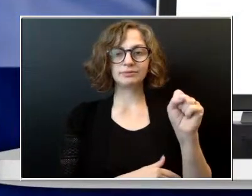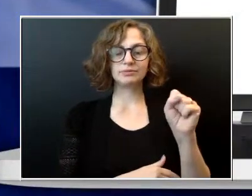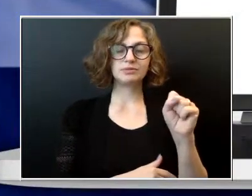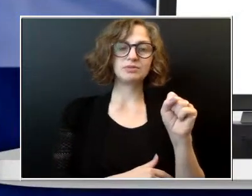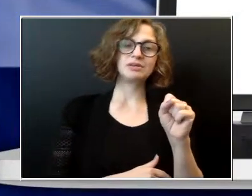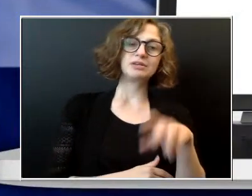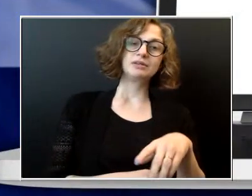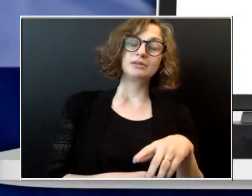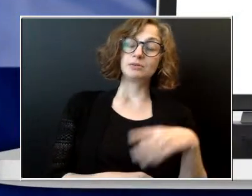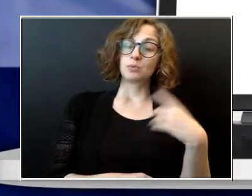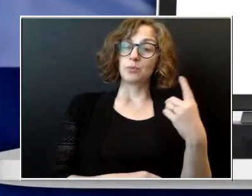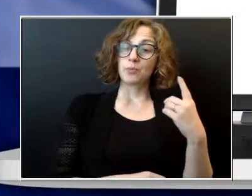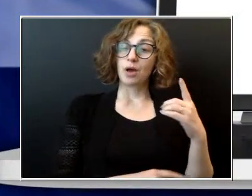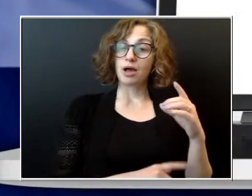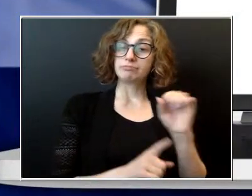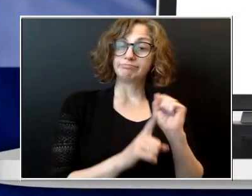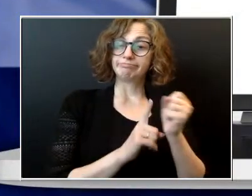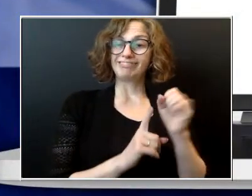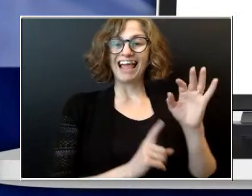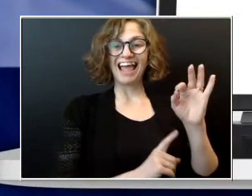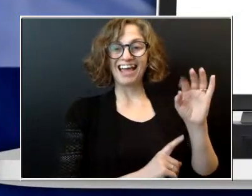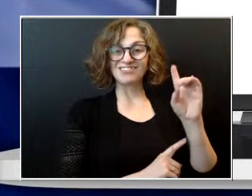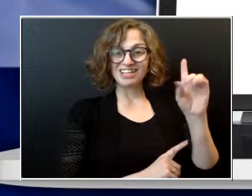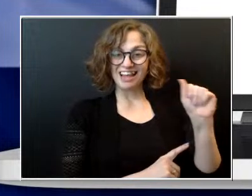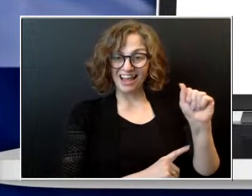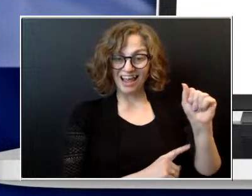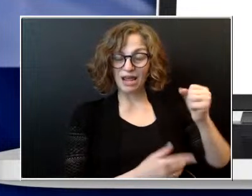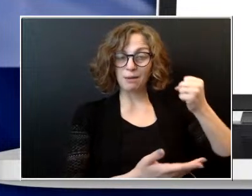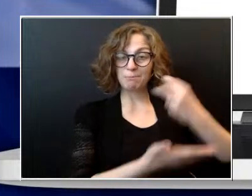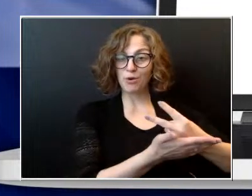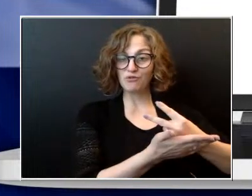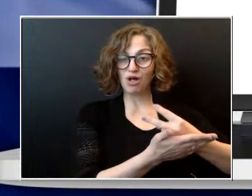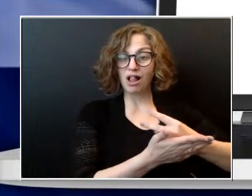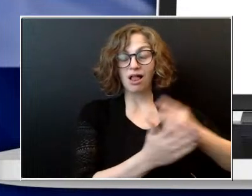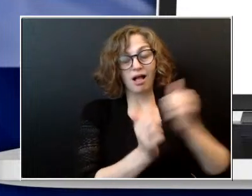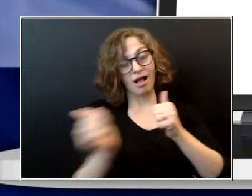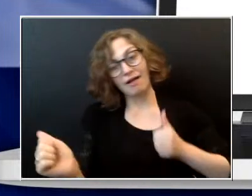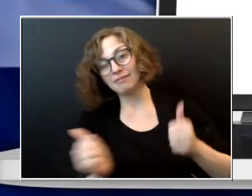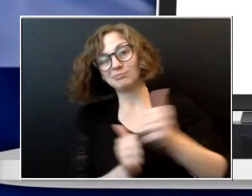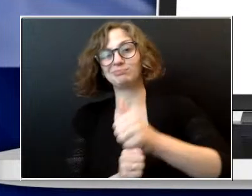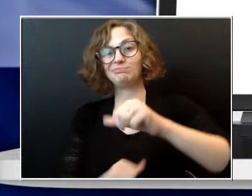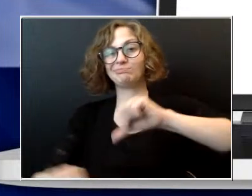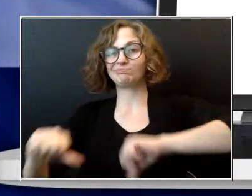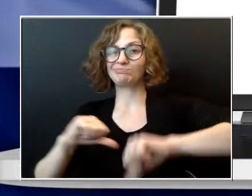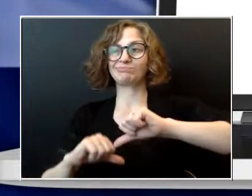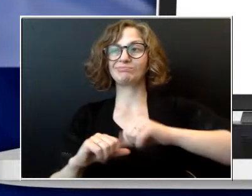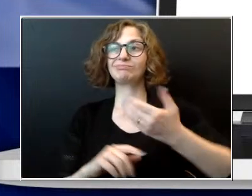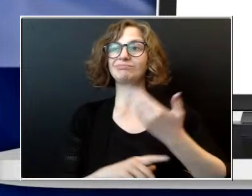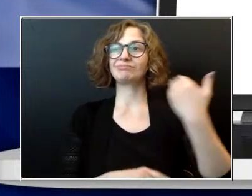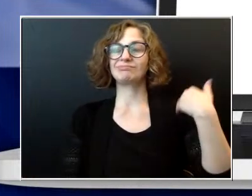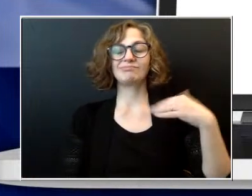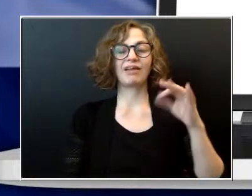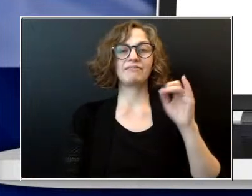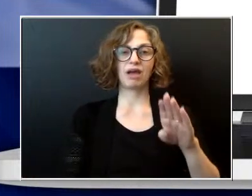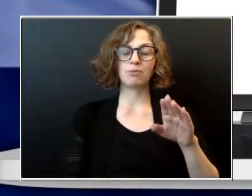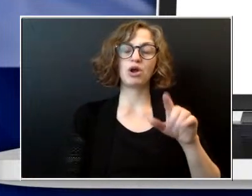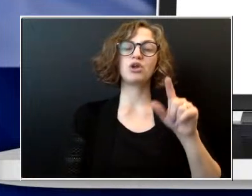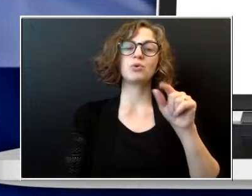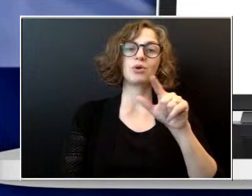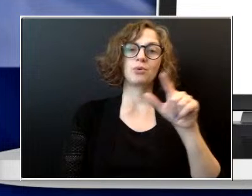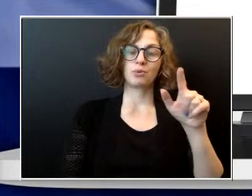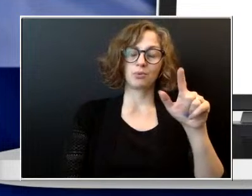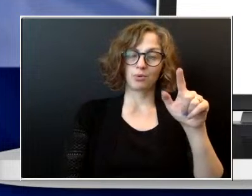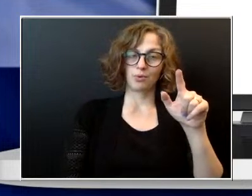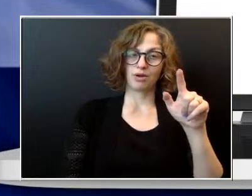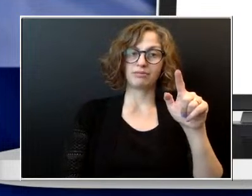have moved faster than the science. About 3 years ago, in February of 2021, a drug branded as Pepaxto